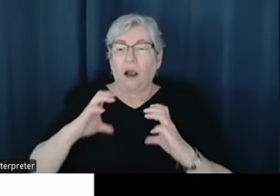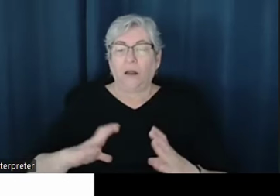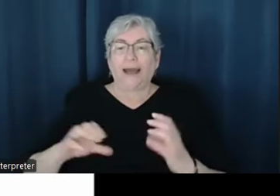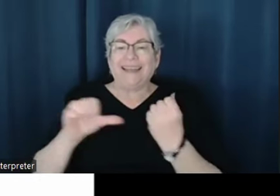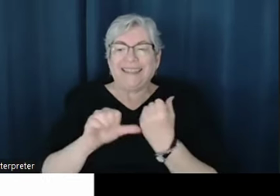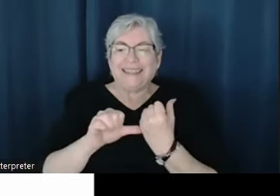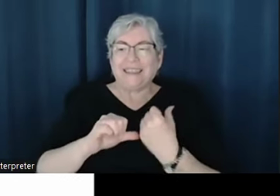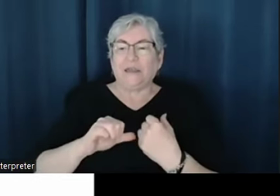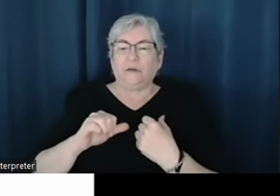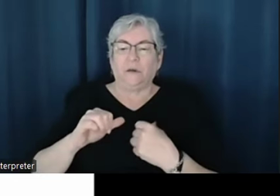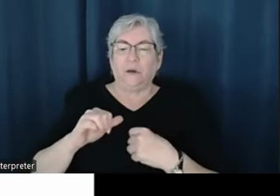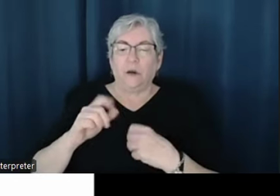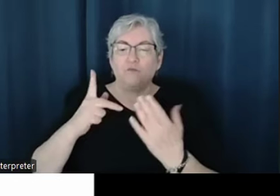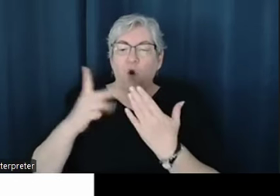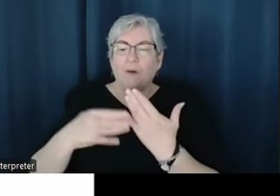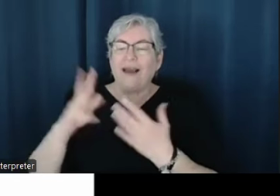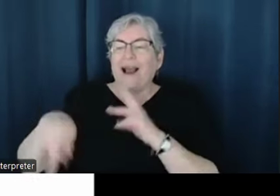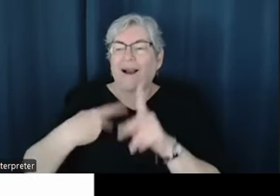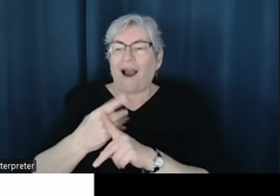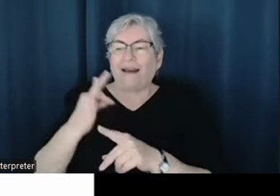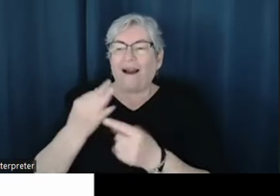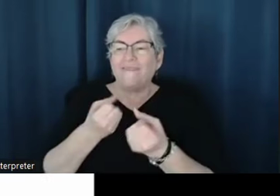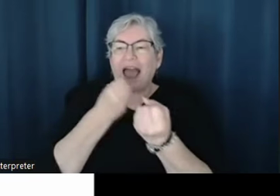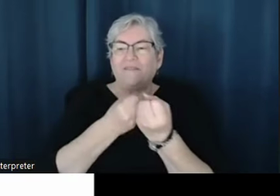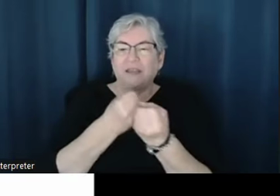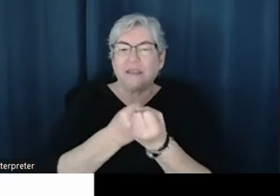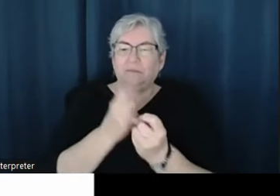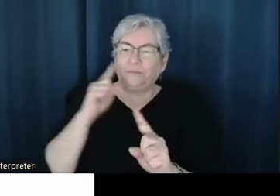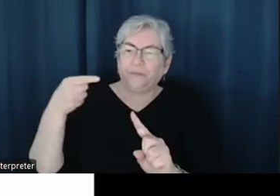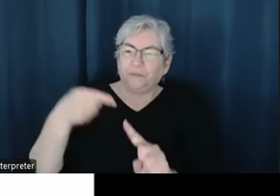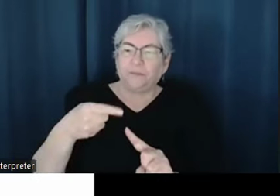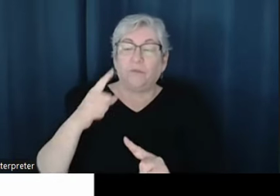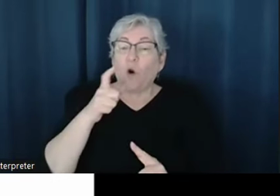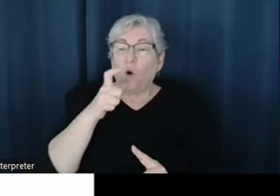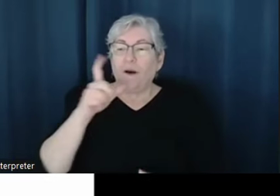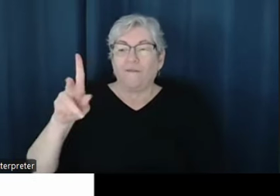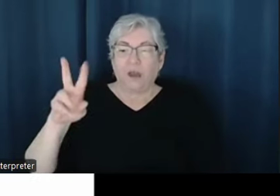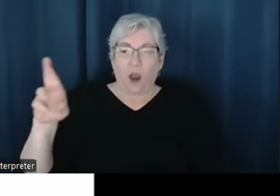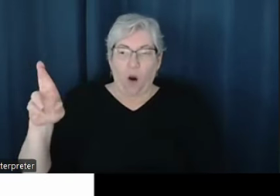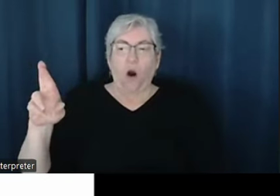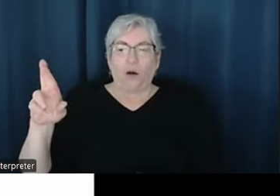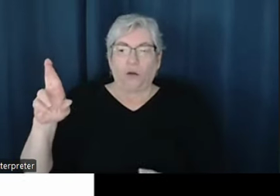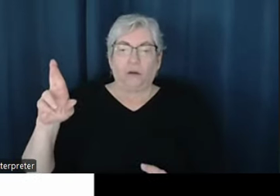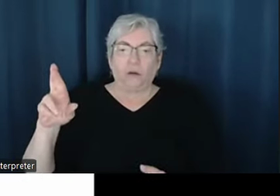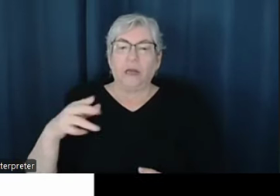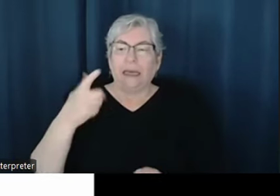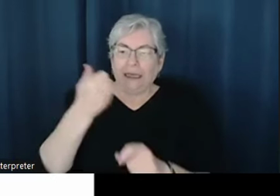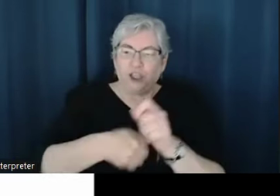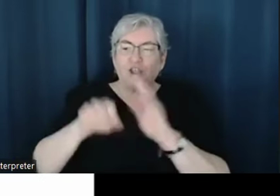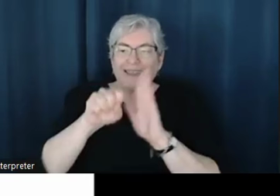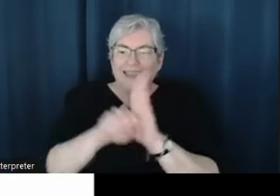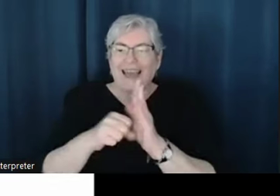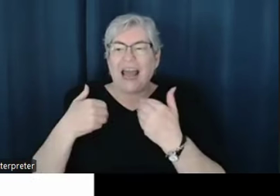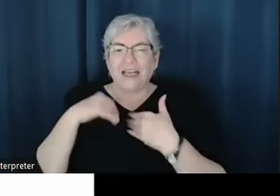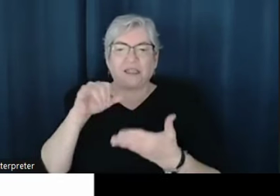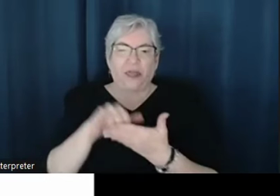of protection advocacy program specifically geared for the VR system. And there's one in every state. And like I